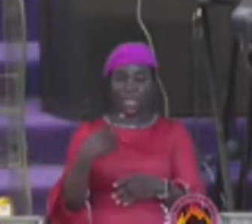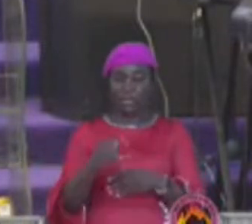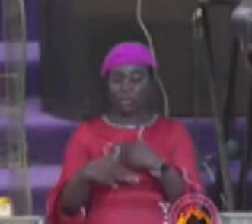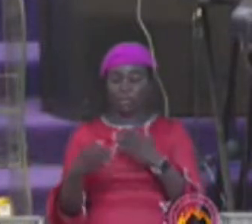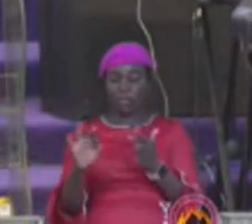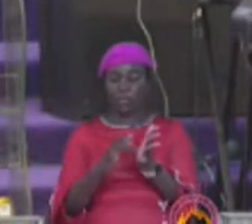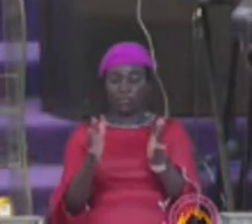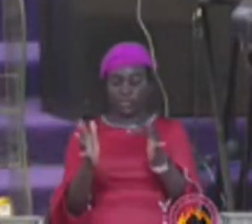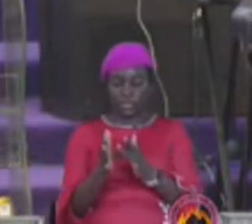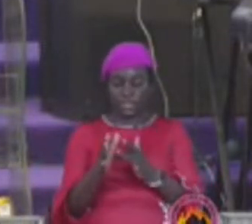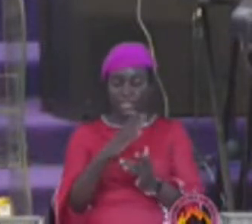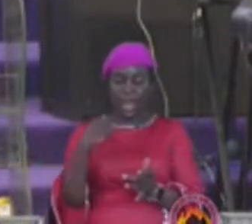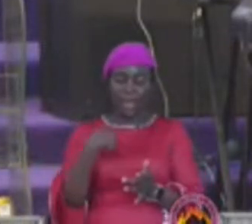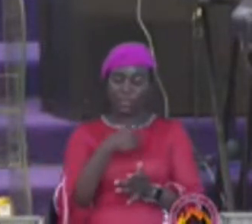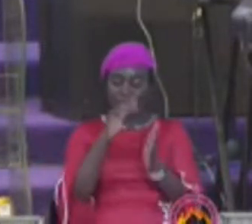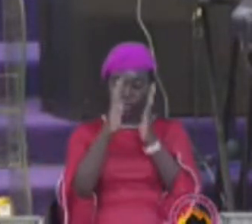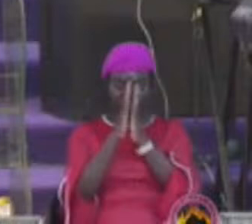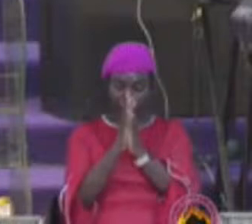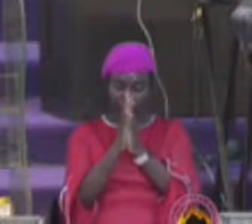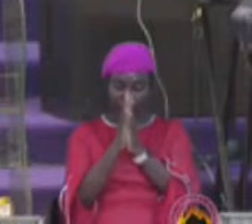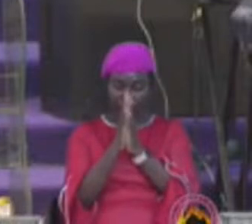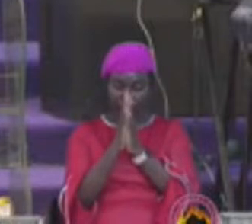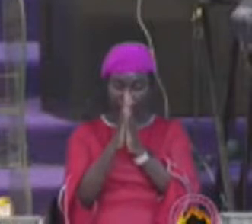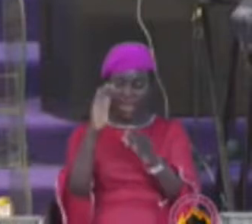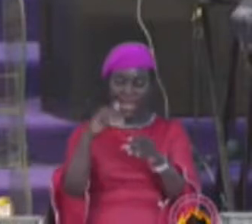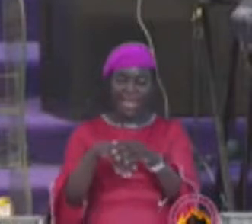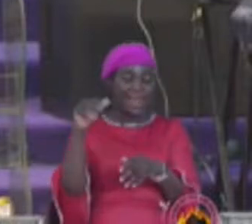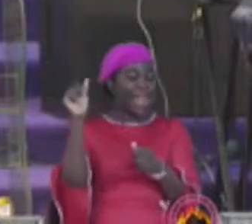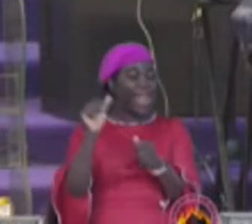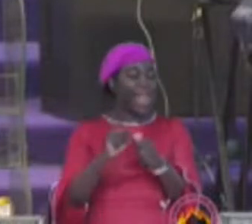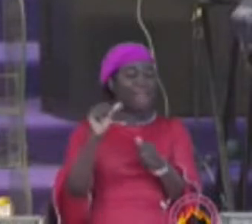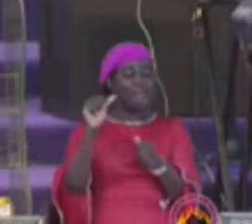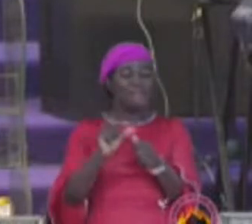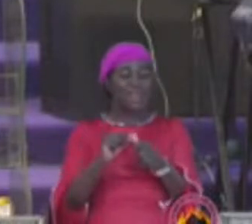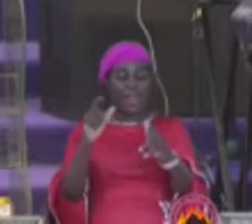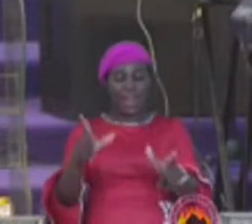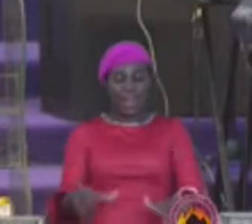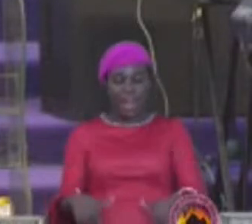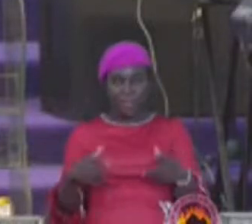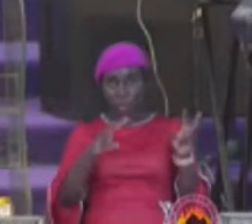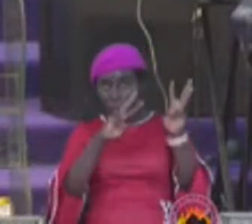blood. And we pray, Father, in any life watching this program,